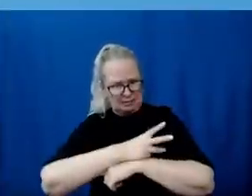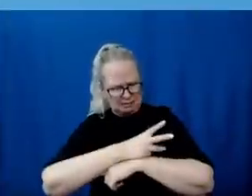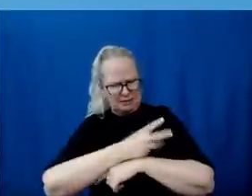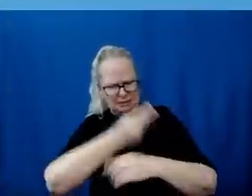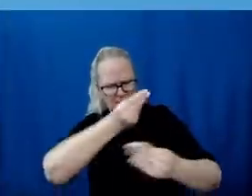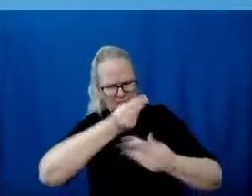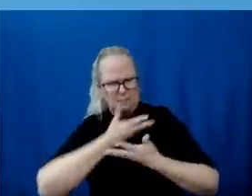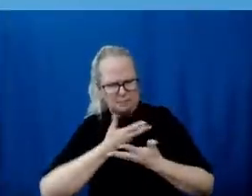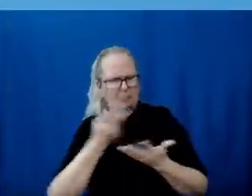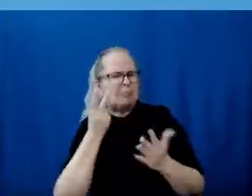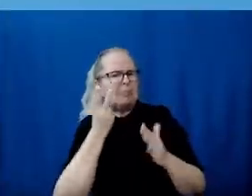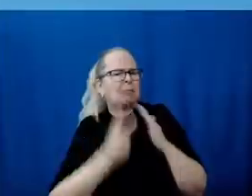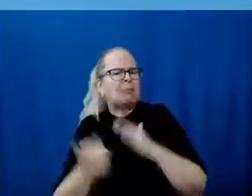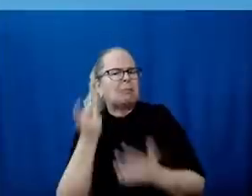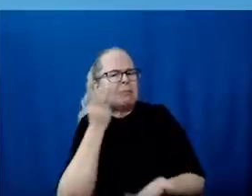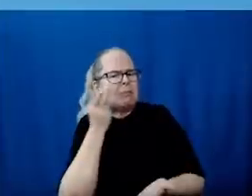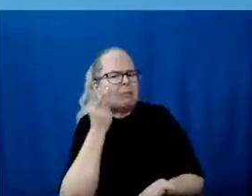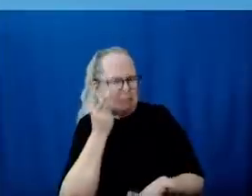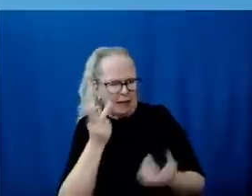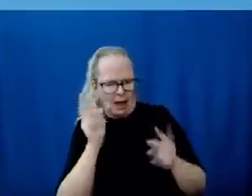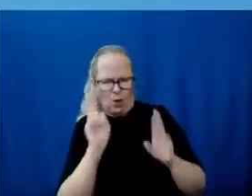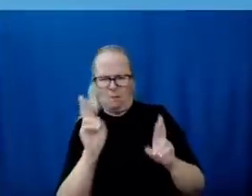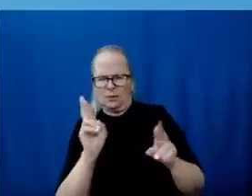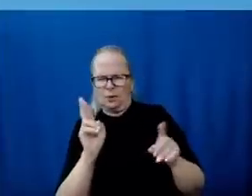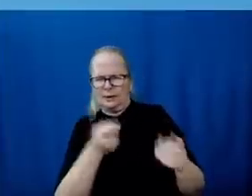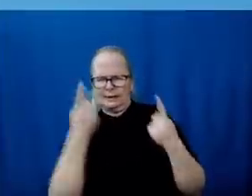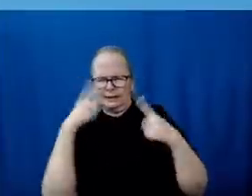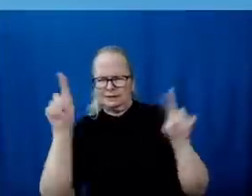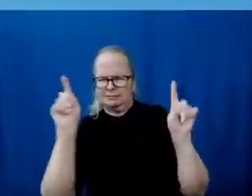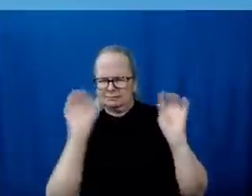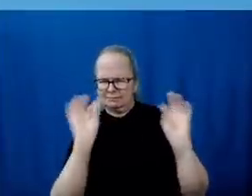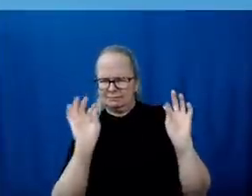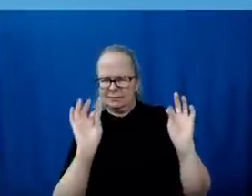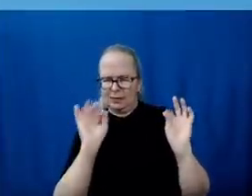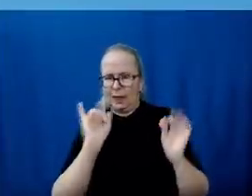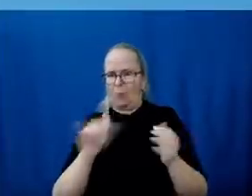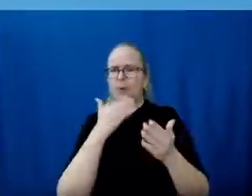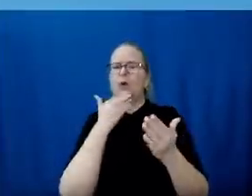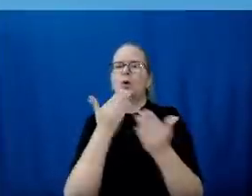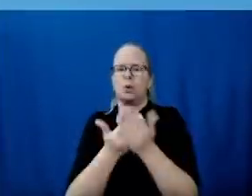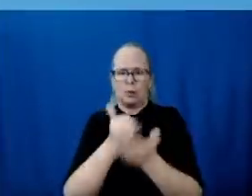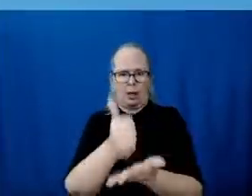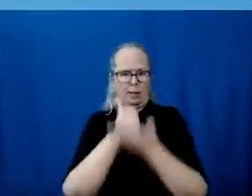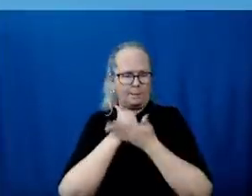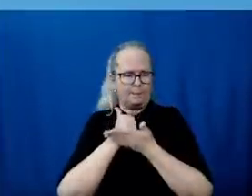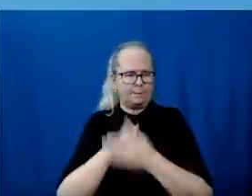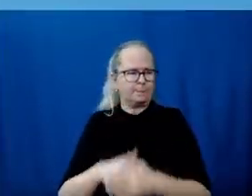have succeeded in predicting that wave by 6 days.